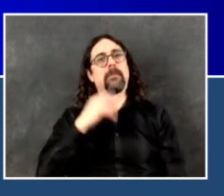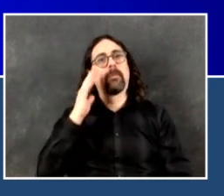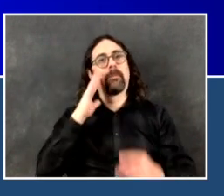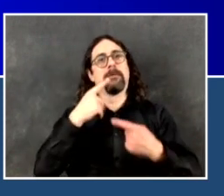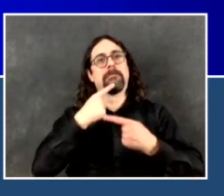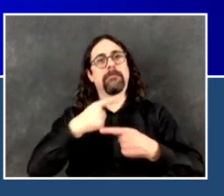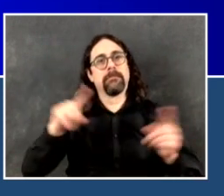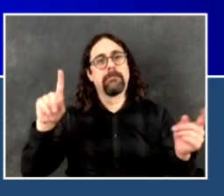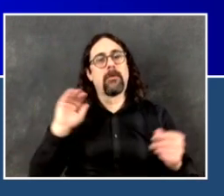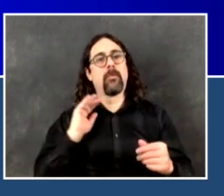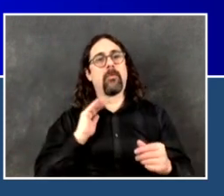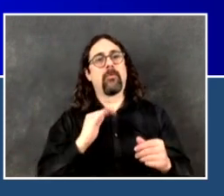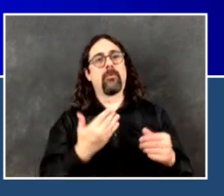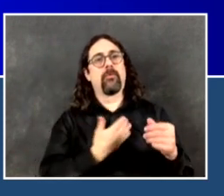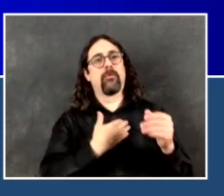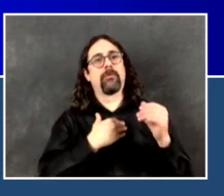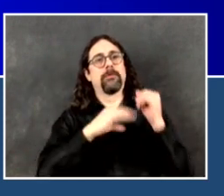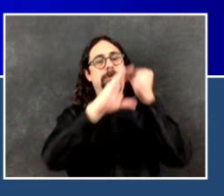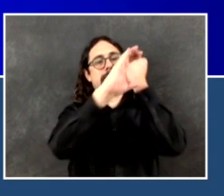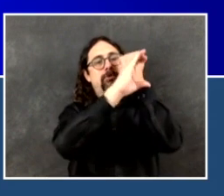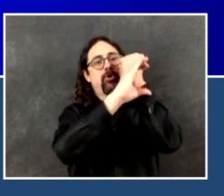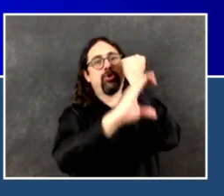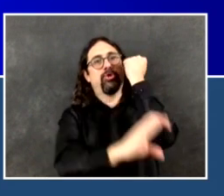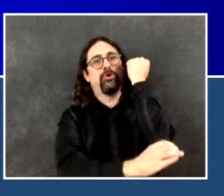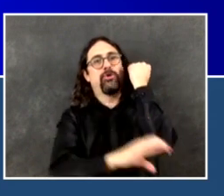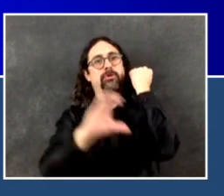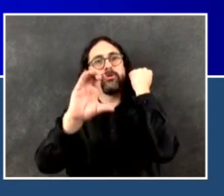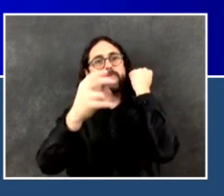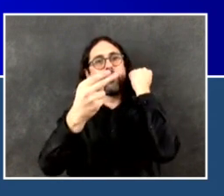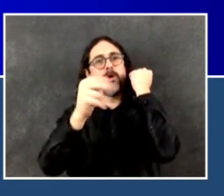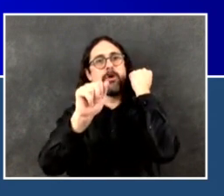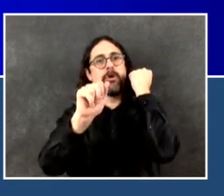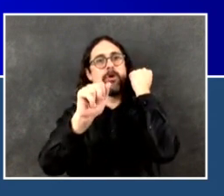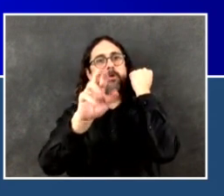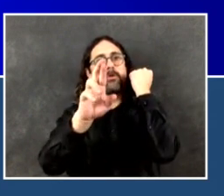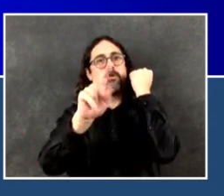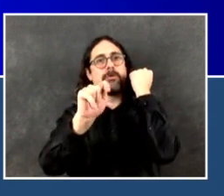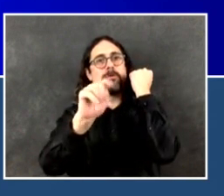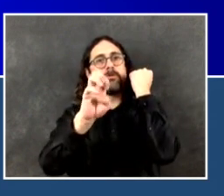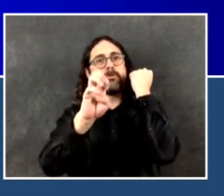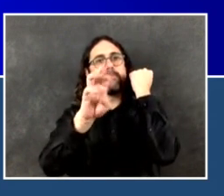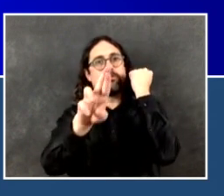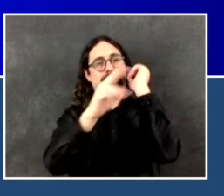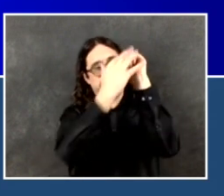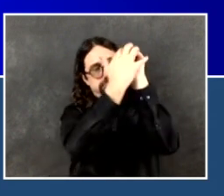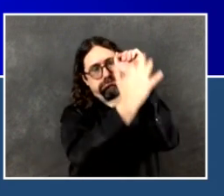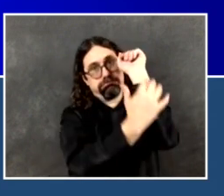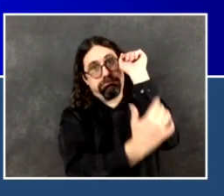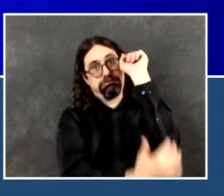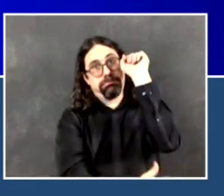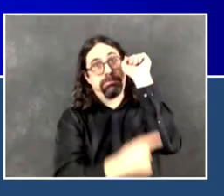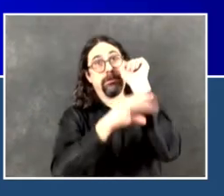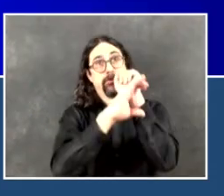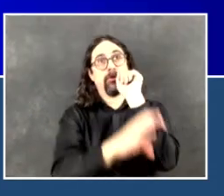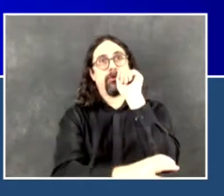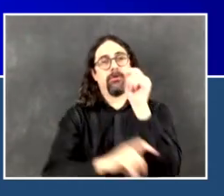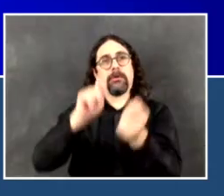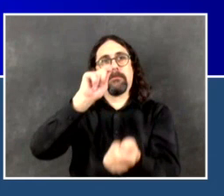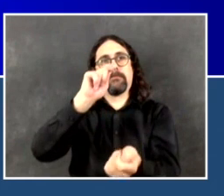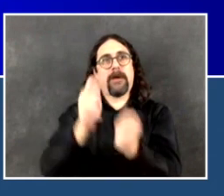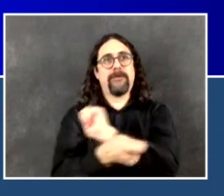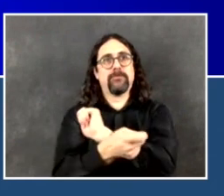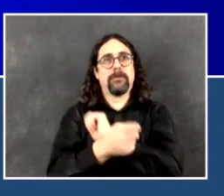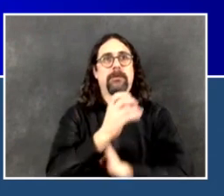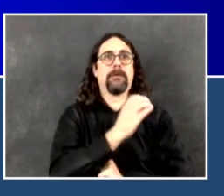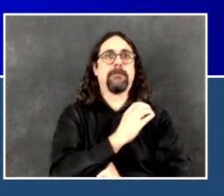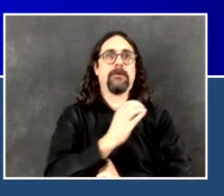put together the team that will do this work. And again, this is something that will happen in the weeks ahead. First, we need to deal